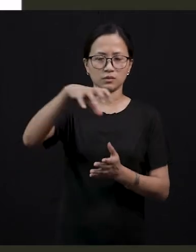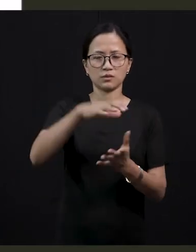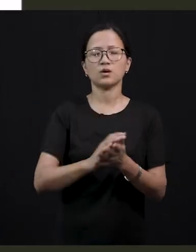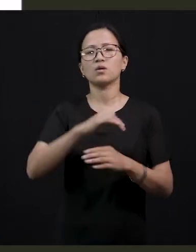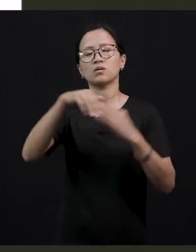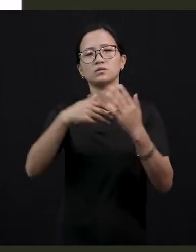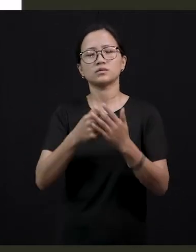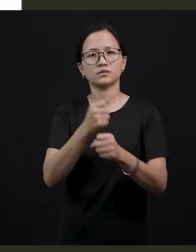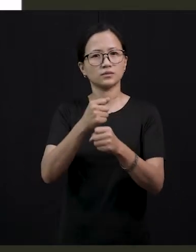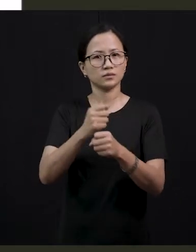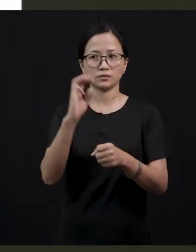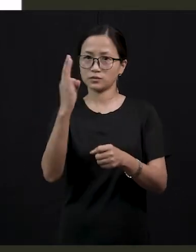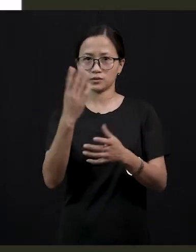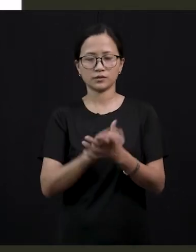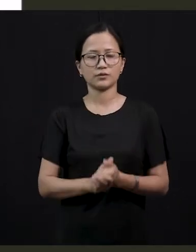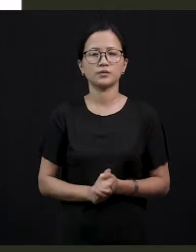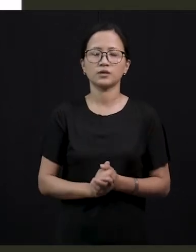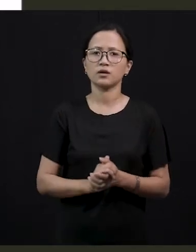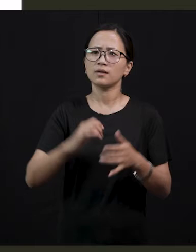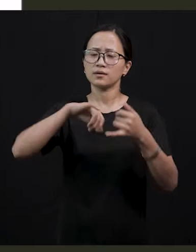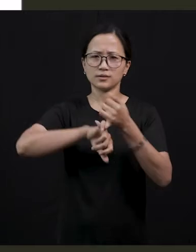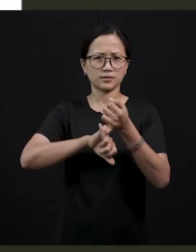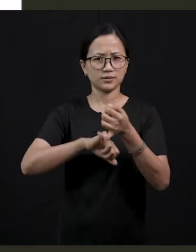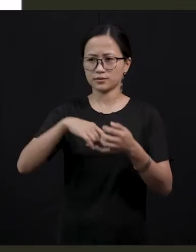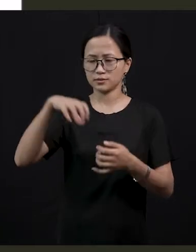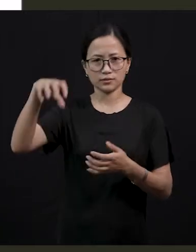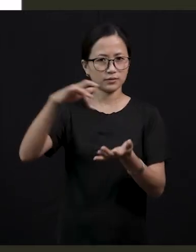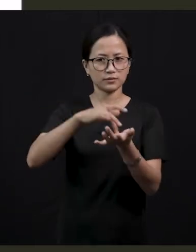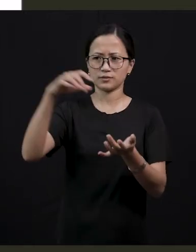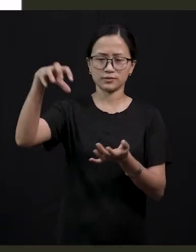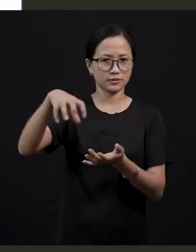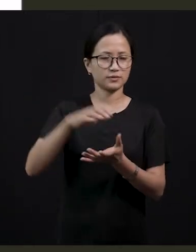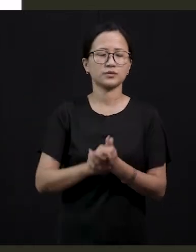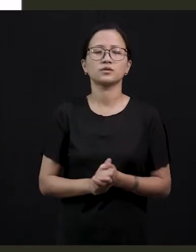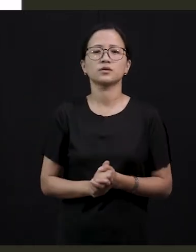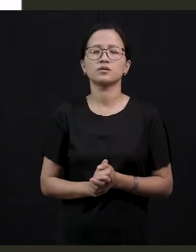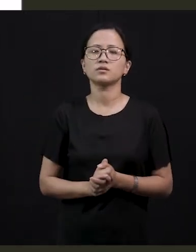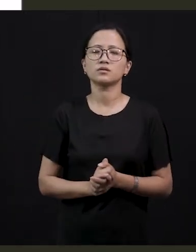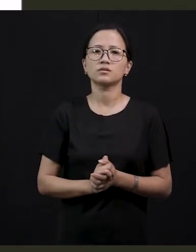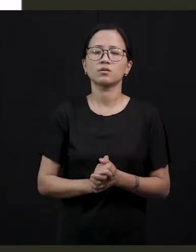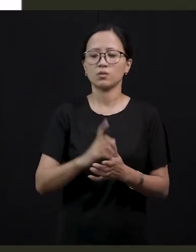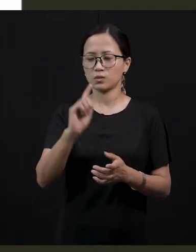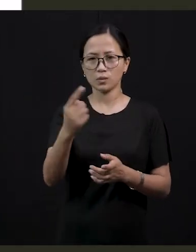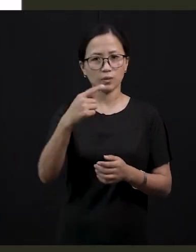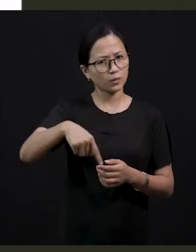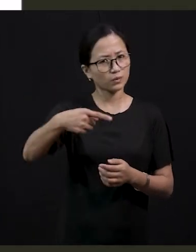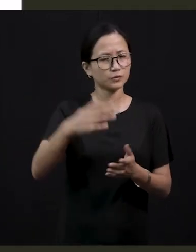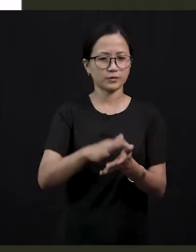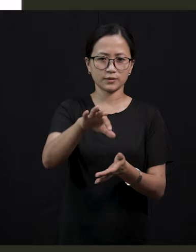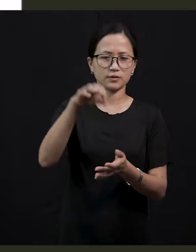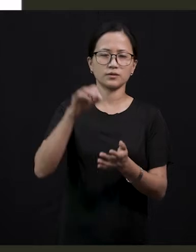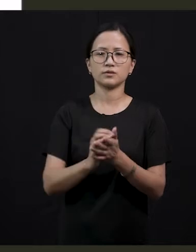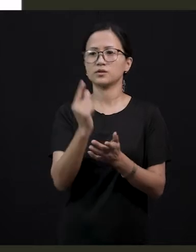three government, which is central, state and local self-government, all these three governments will always be elected